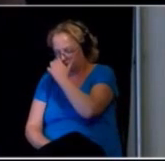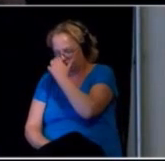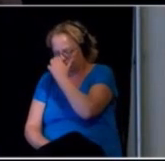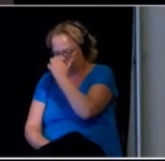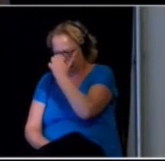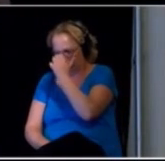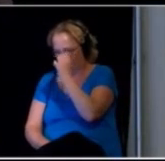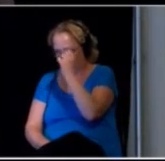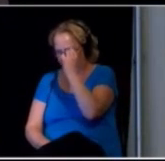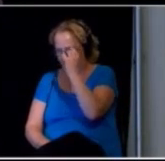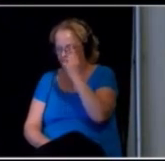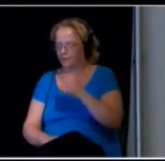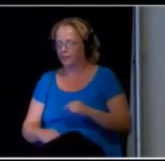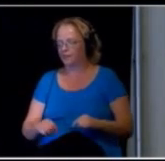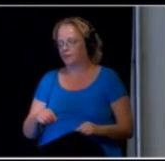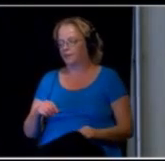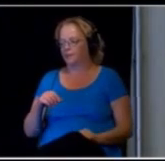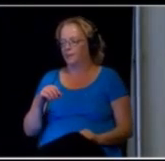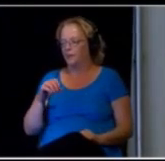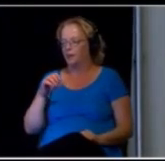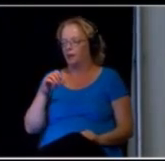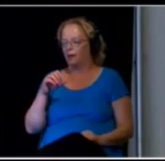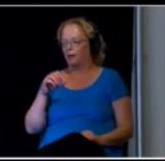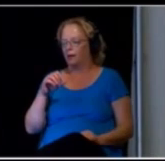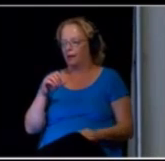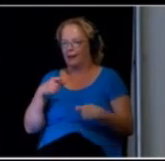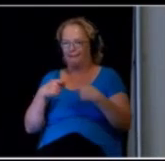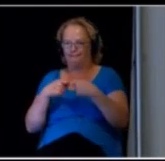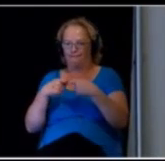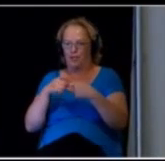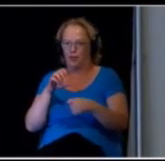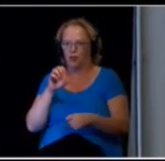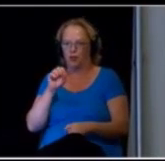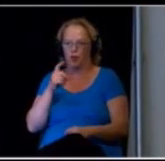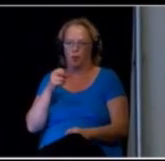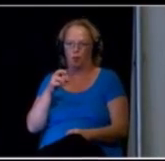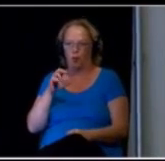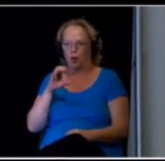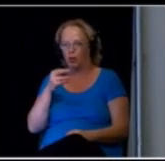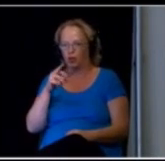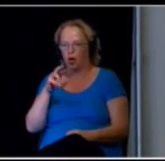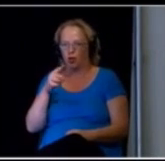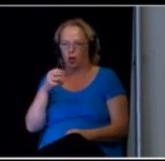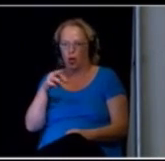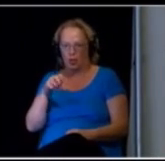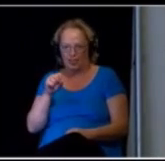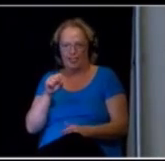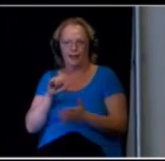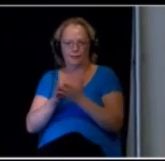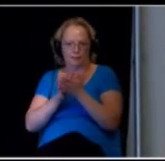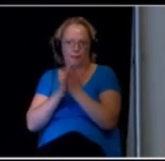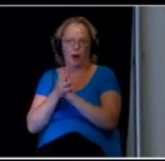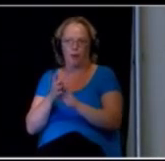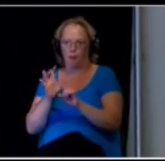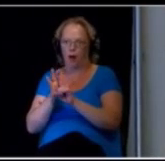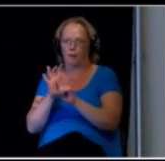Superchargers have really grown rapidly. I mean, it's sort of like kelp on steroids here.